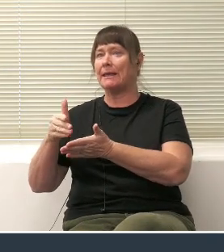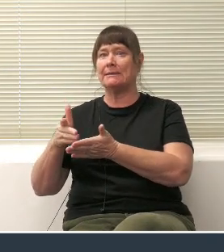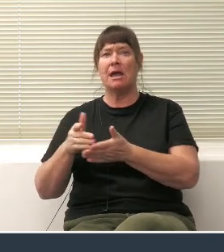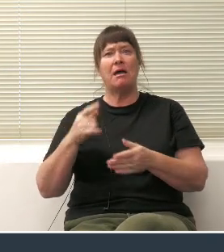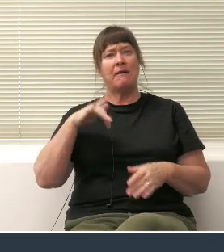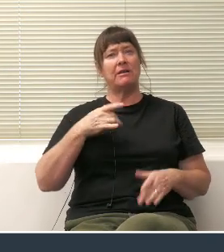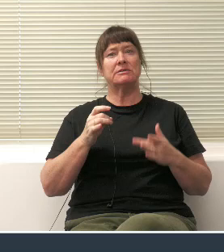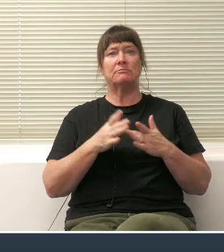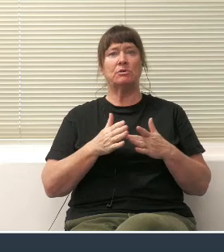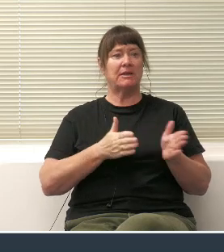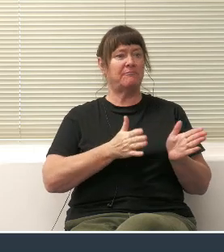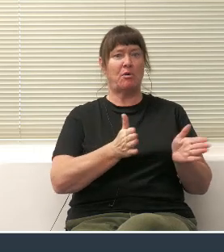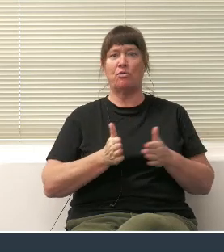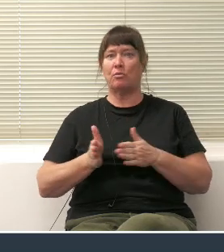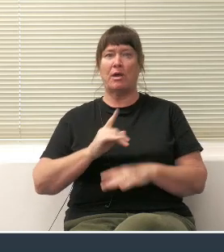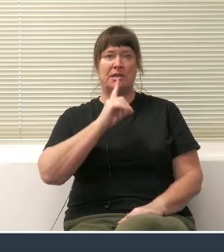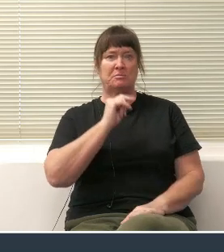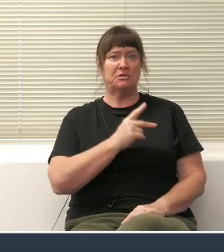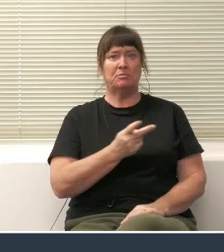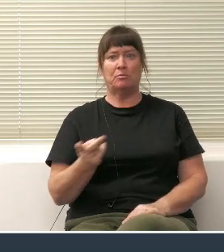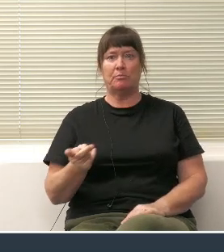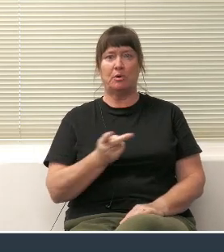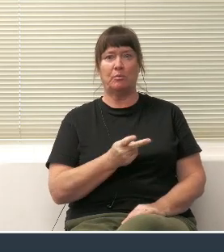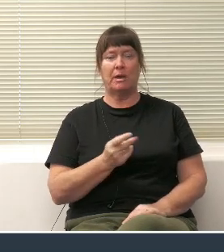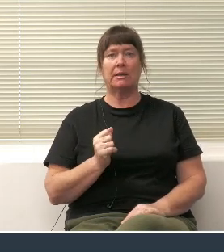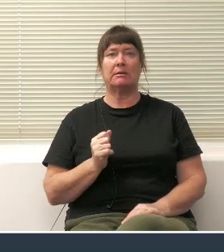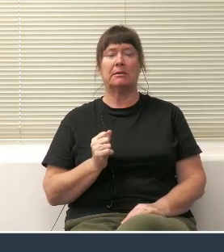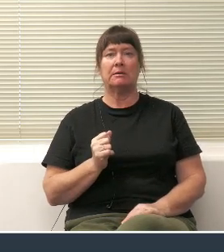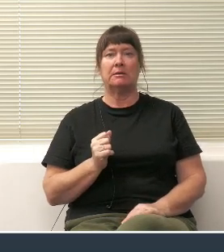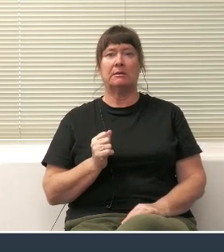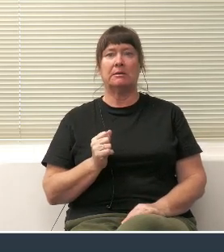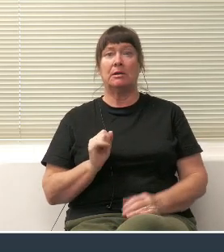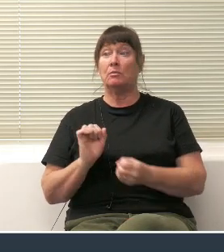open. I think what we asked for, we got in terms of